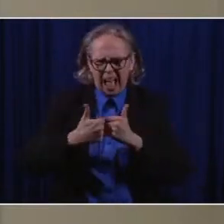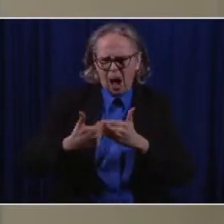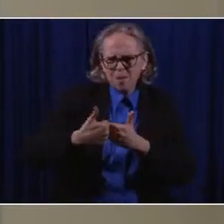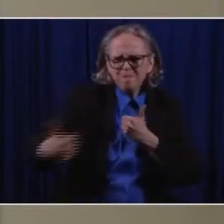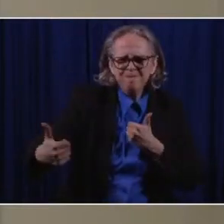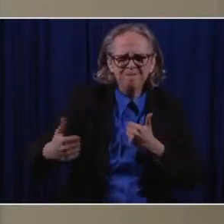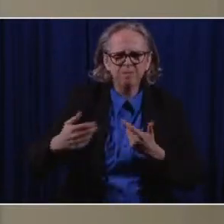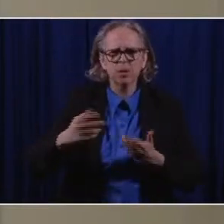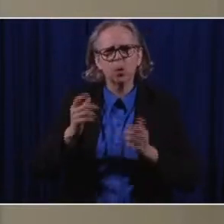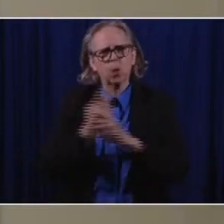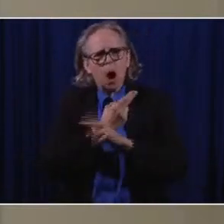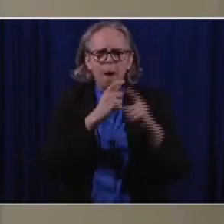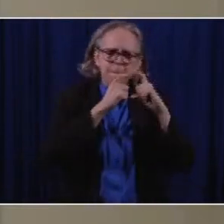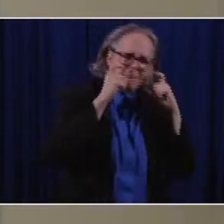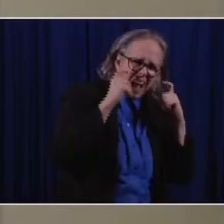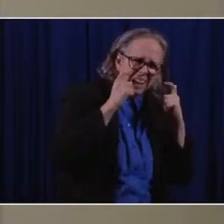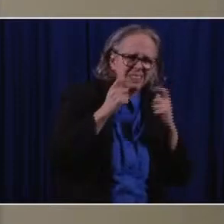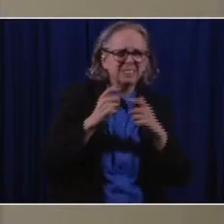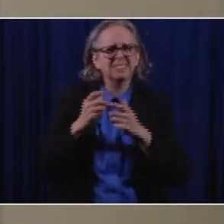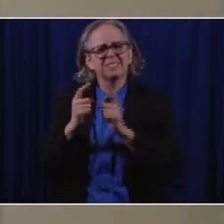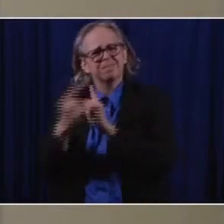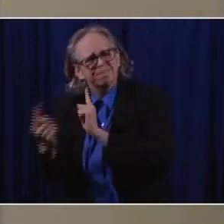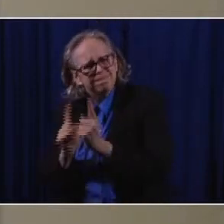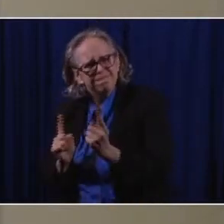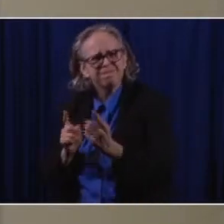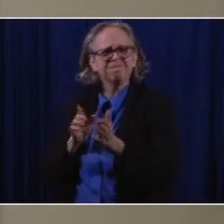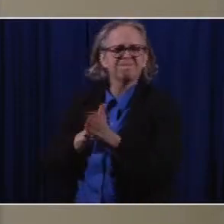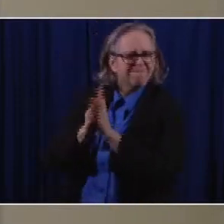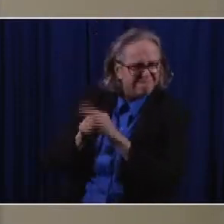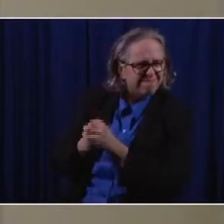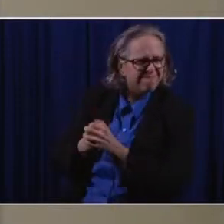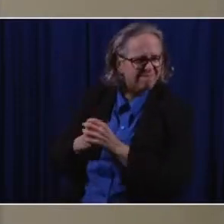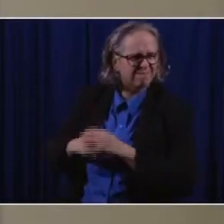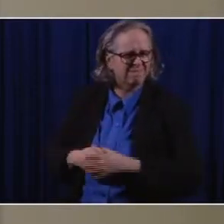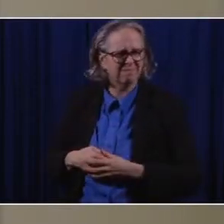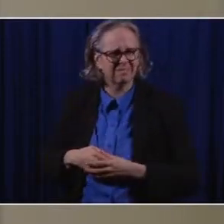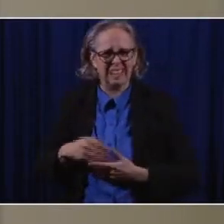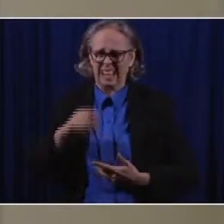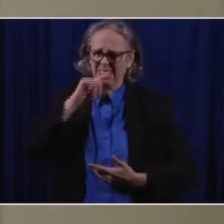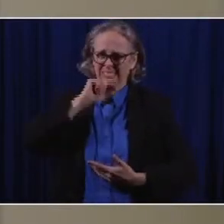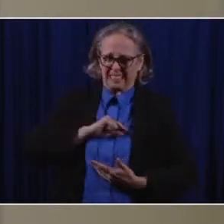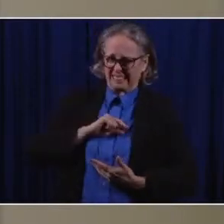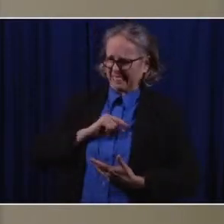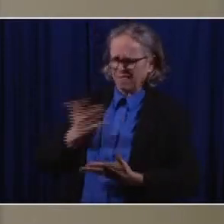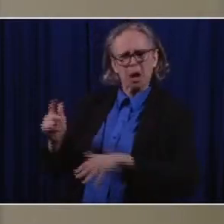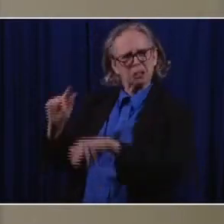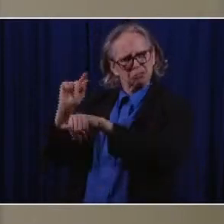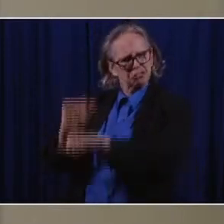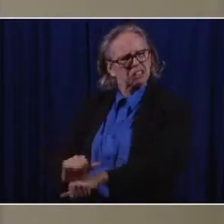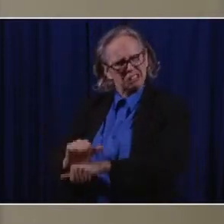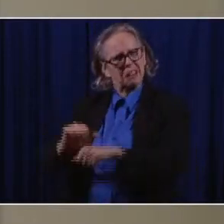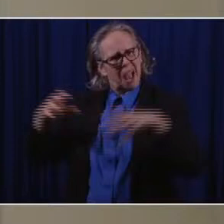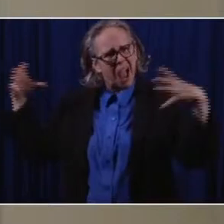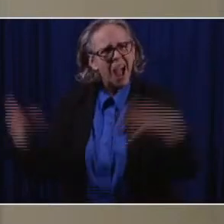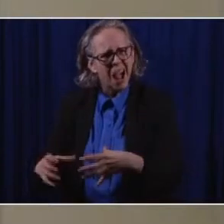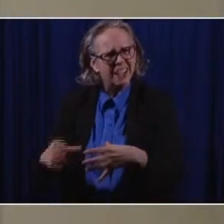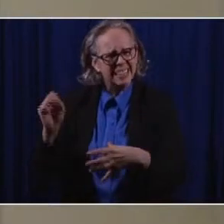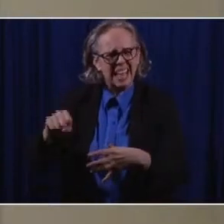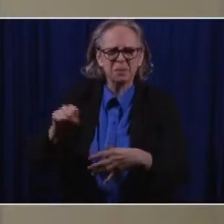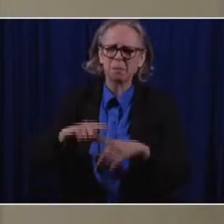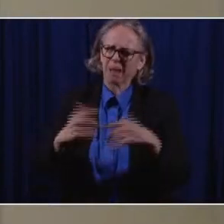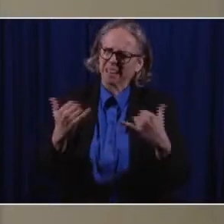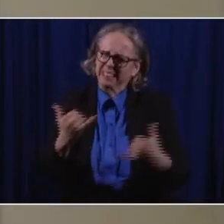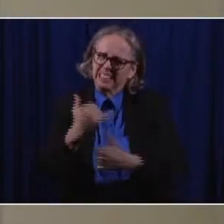think at Thanksgiving, we really have to just take a step back and say, you know what, Jefferson County, it hit us now. It's here.